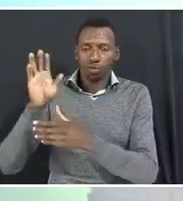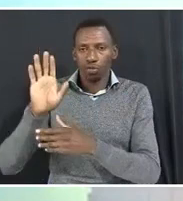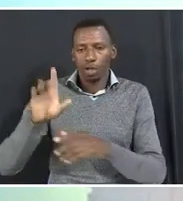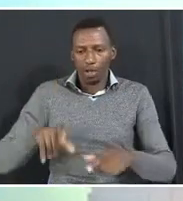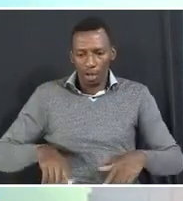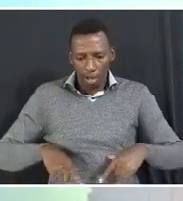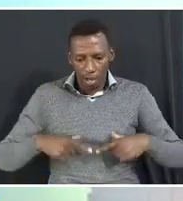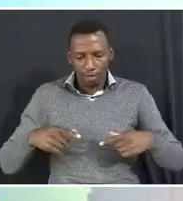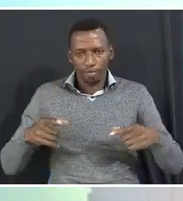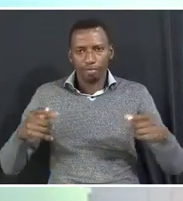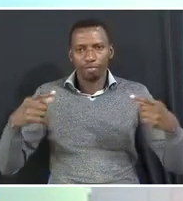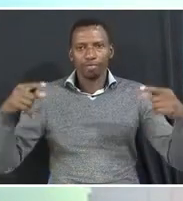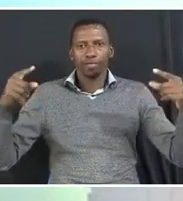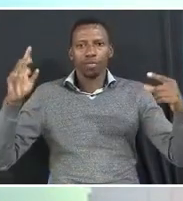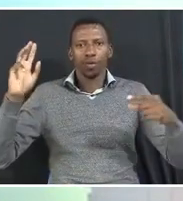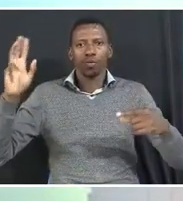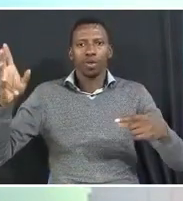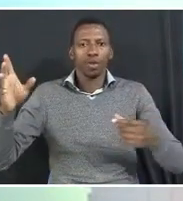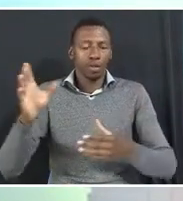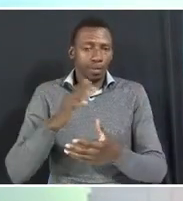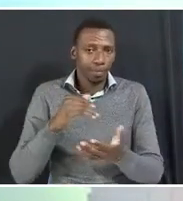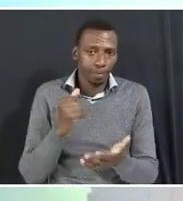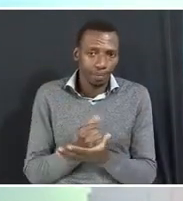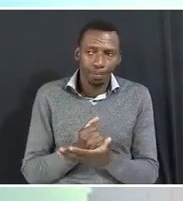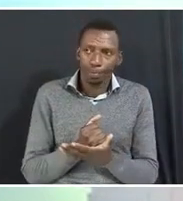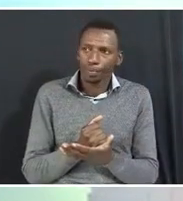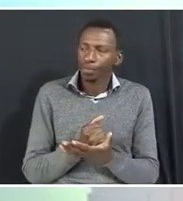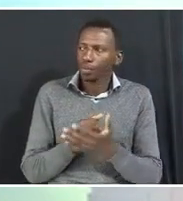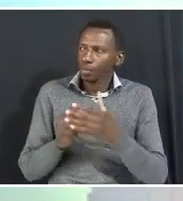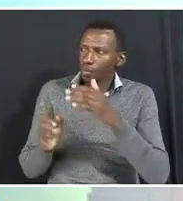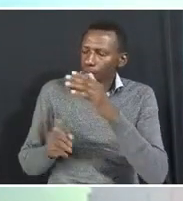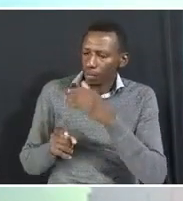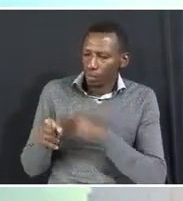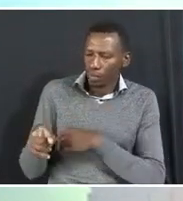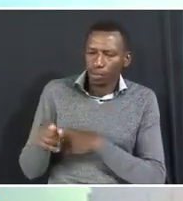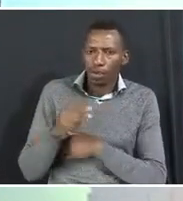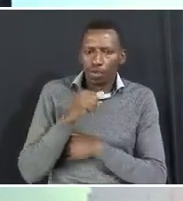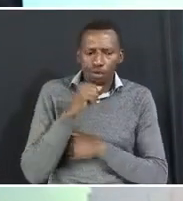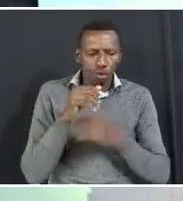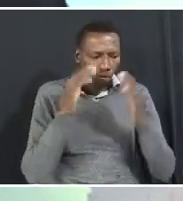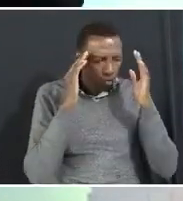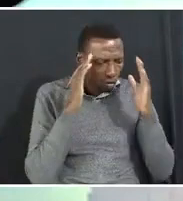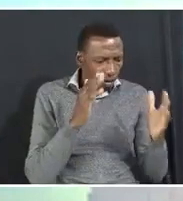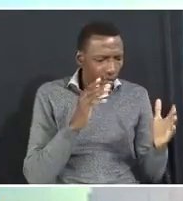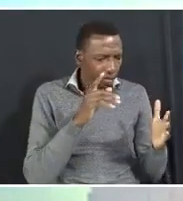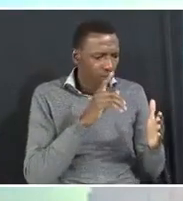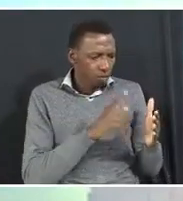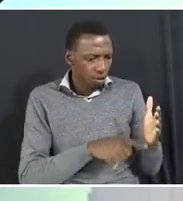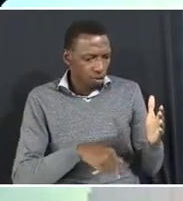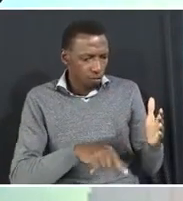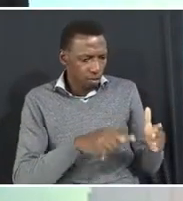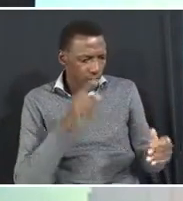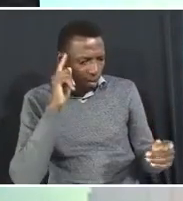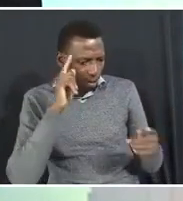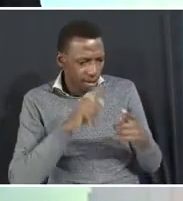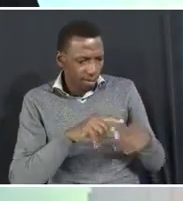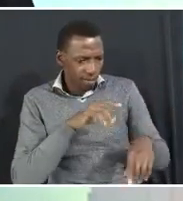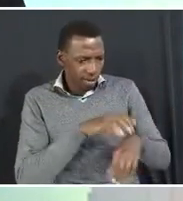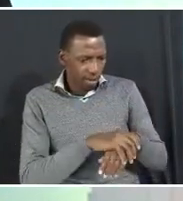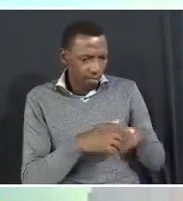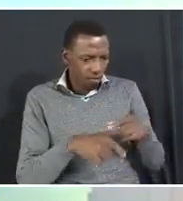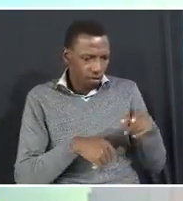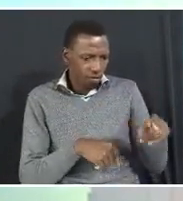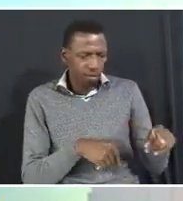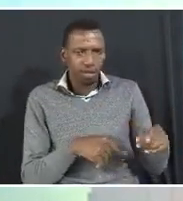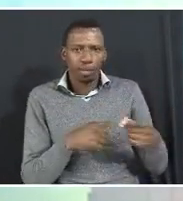life. Amen? Actually, ministry is not so much about what we intend to get out of it,